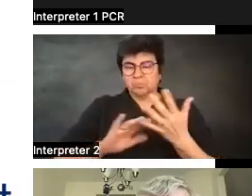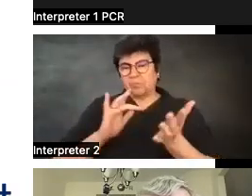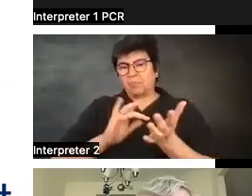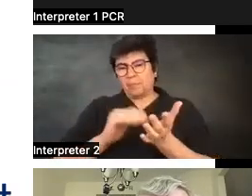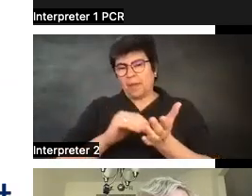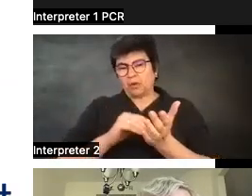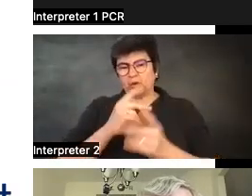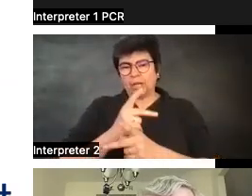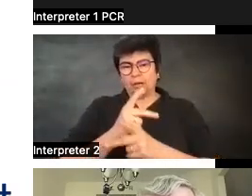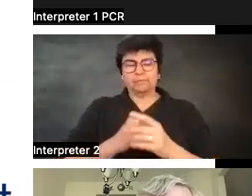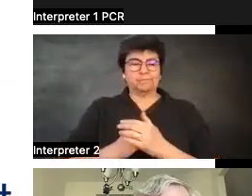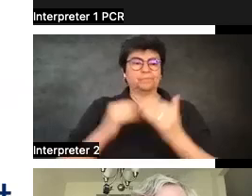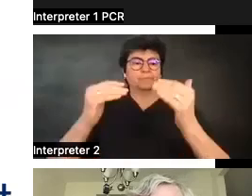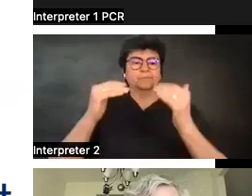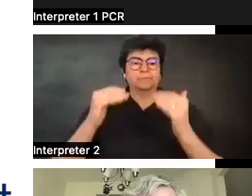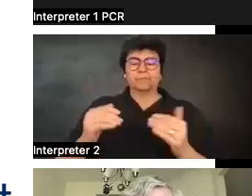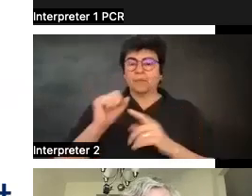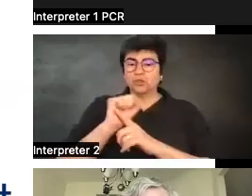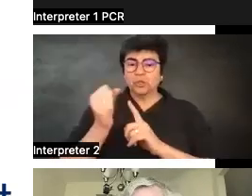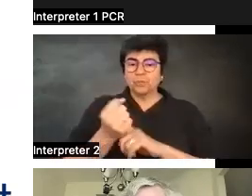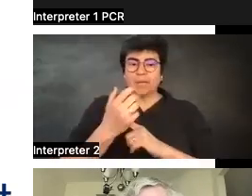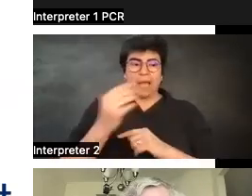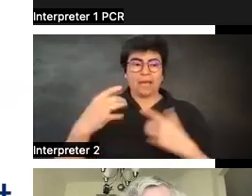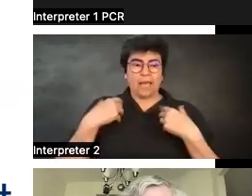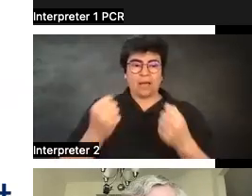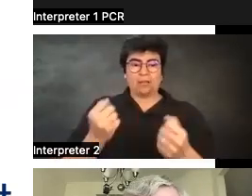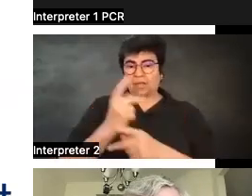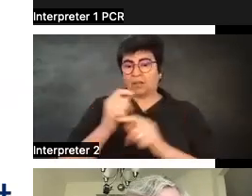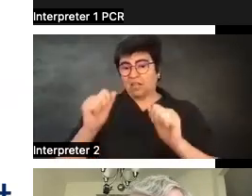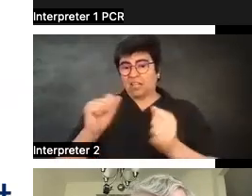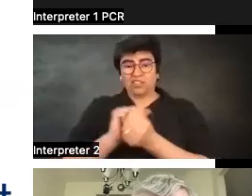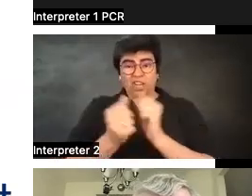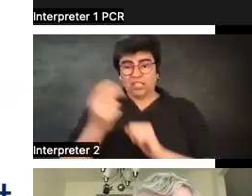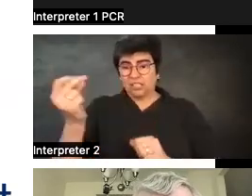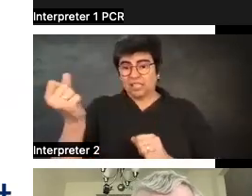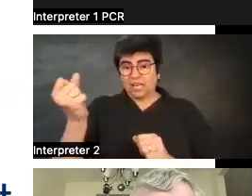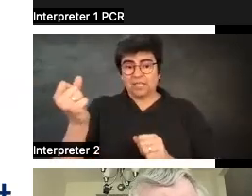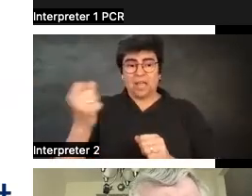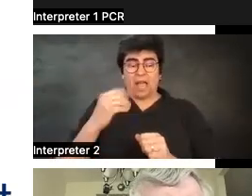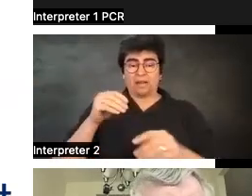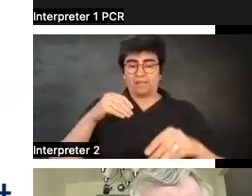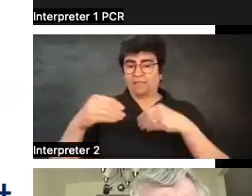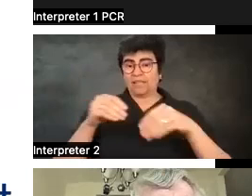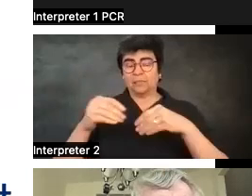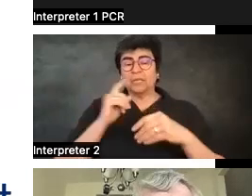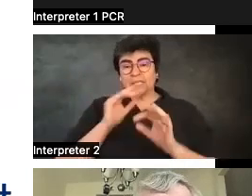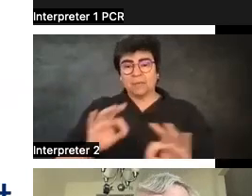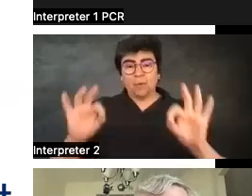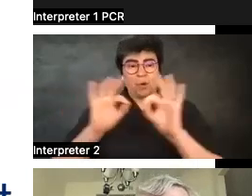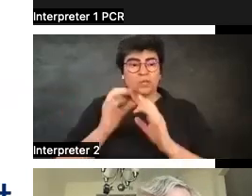care. Circumstances in health care change suddenly, and flexibility is important.